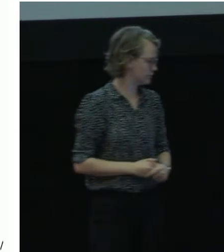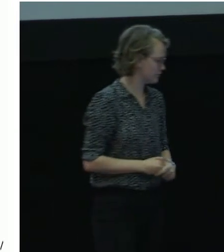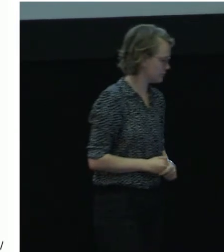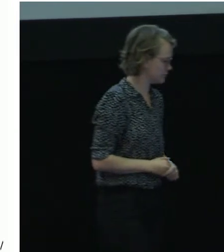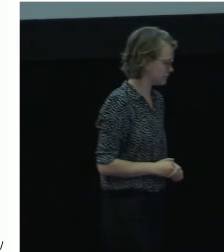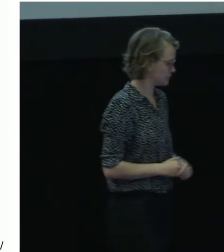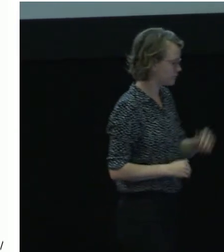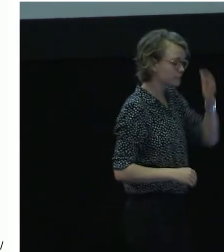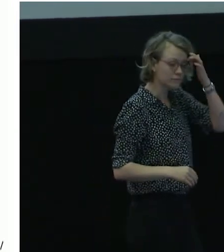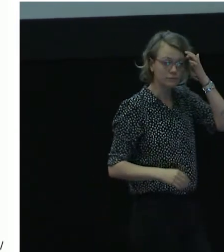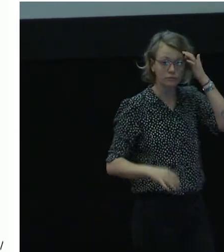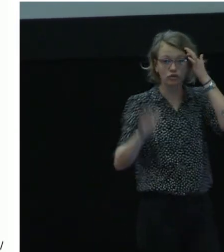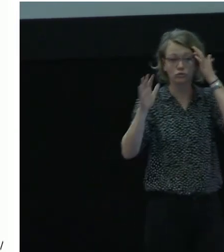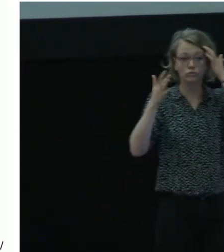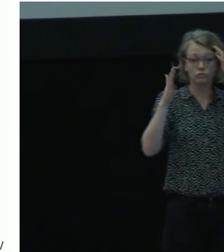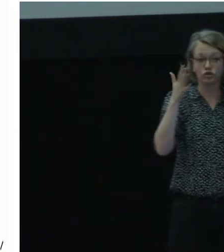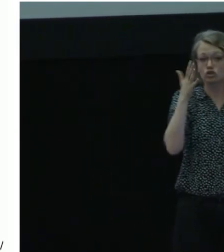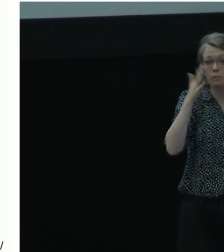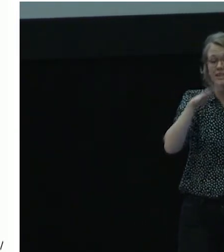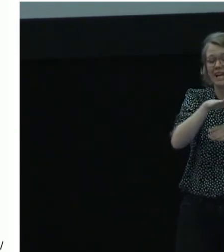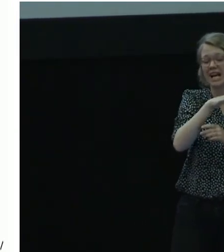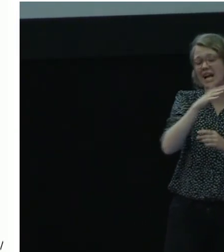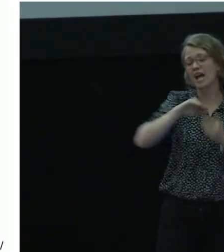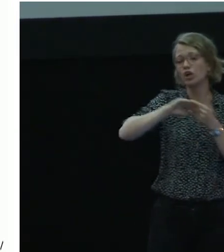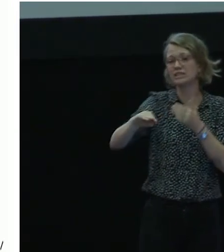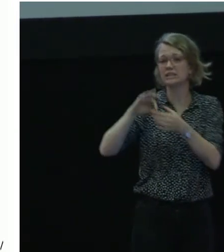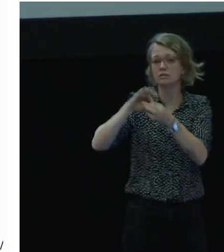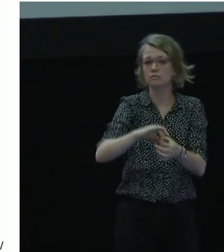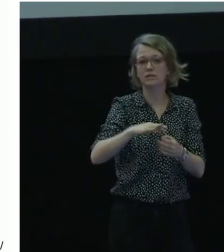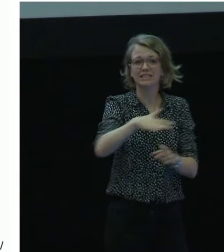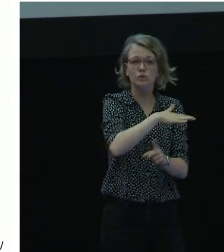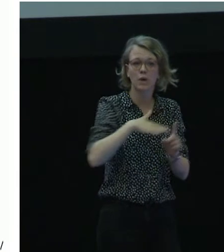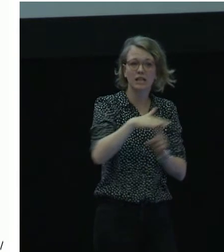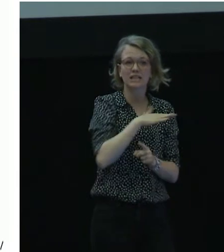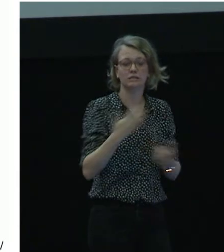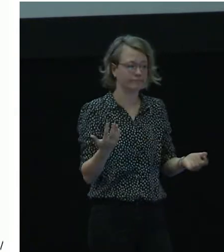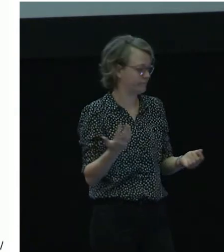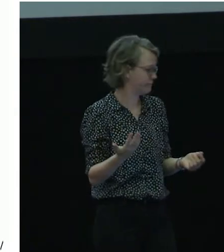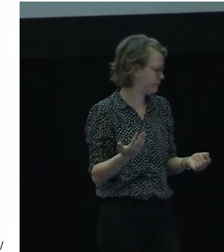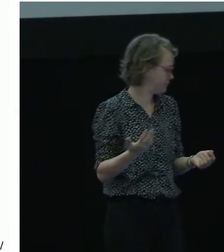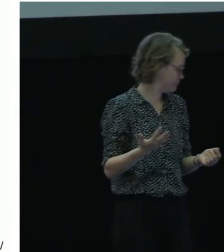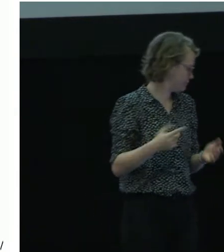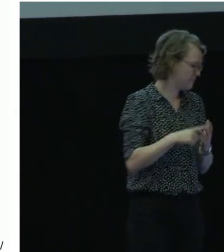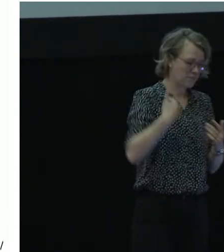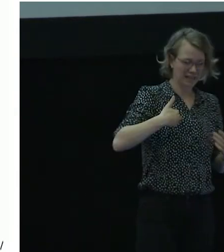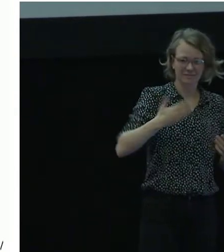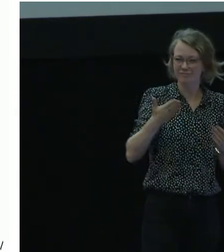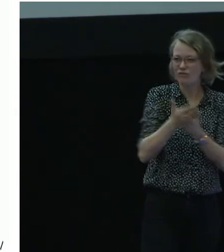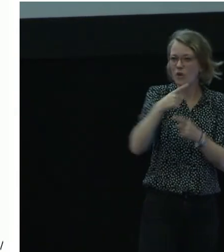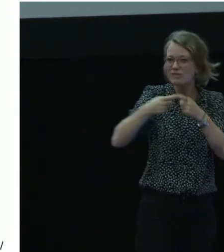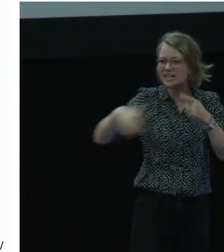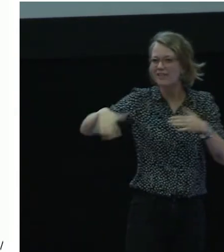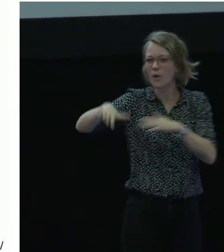look into bright light, which means that you can't see for a while. Sometimes exclusion is situational.